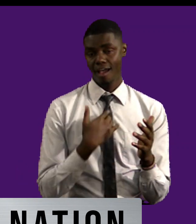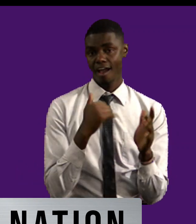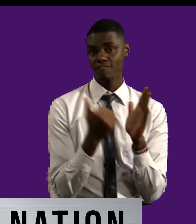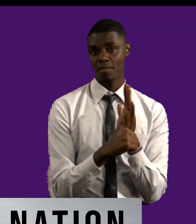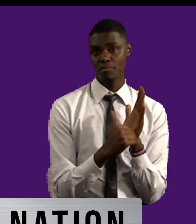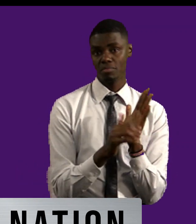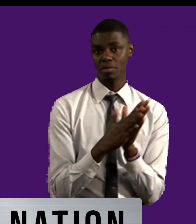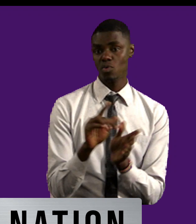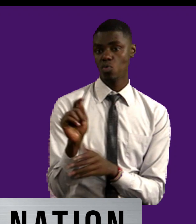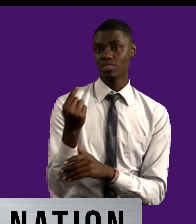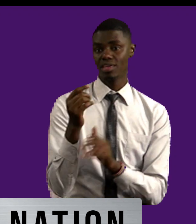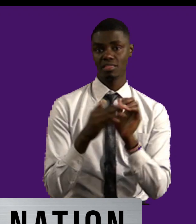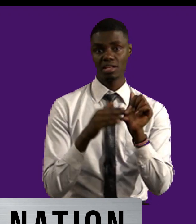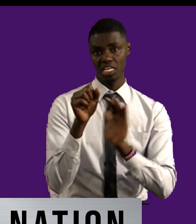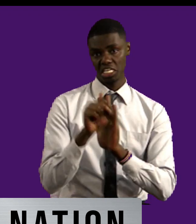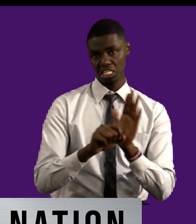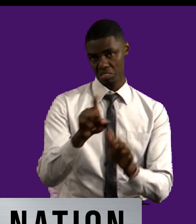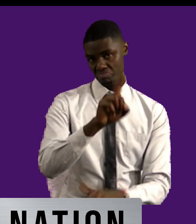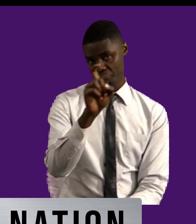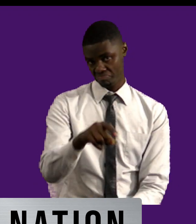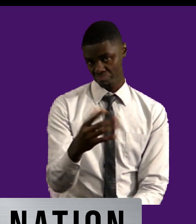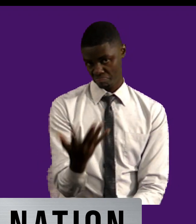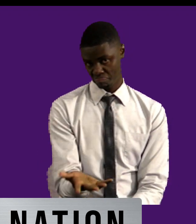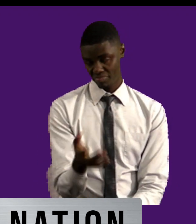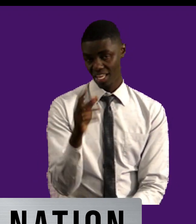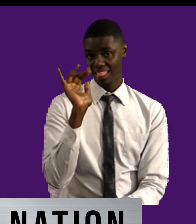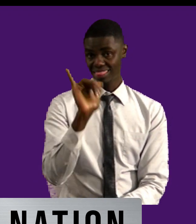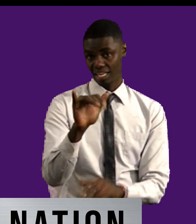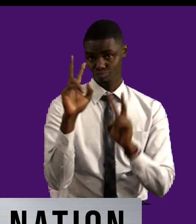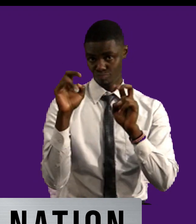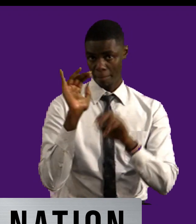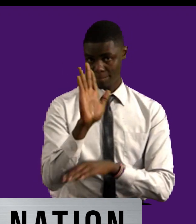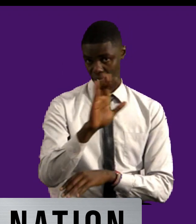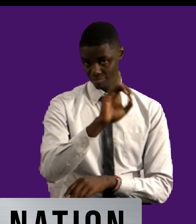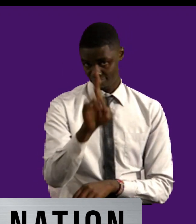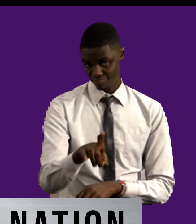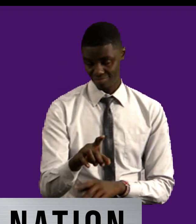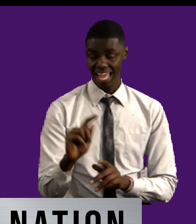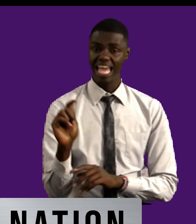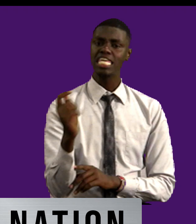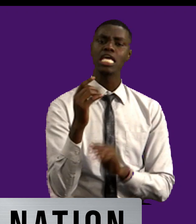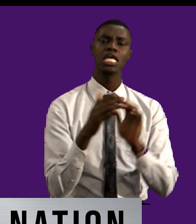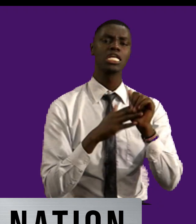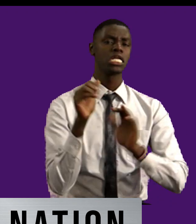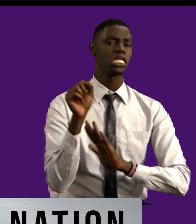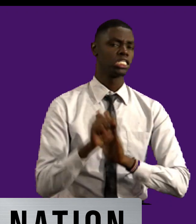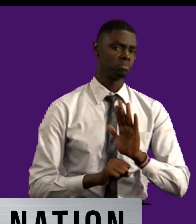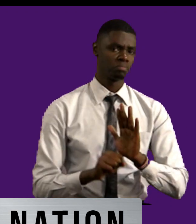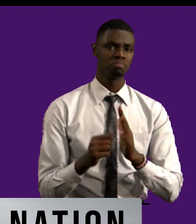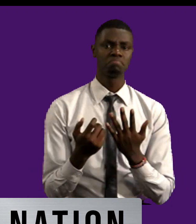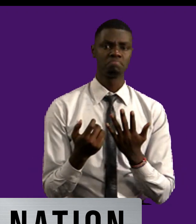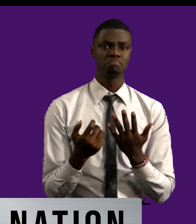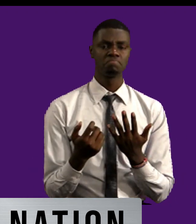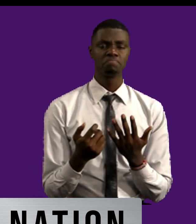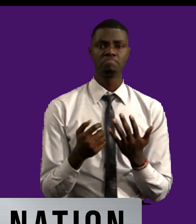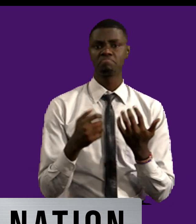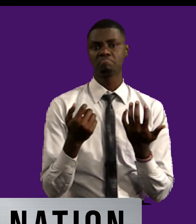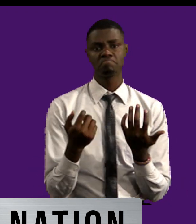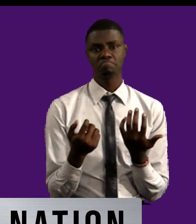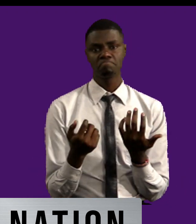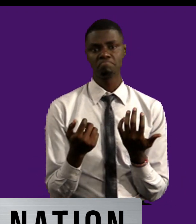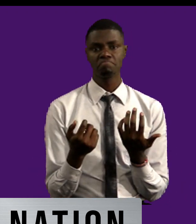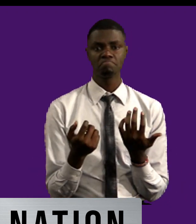problem with Kenyan leadership then? Is that your issue? Kenyan leadership is one that can